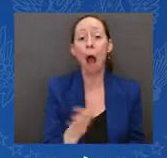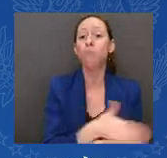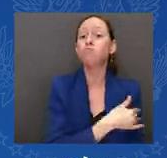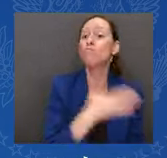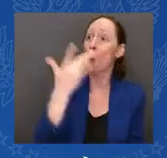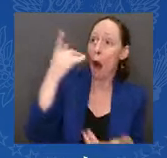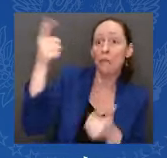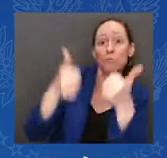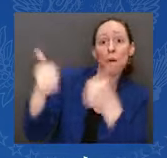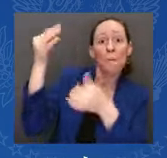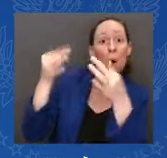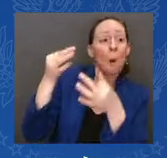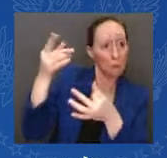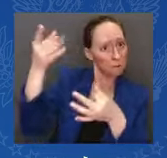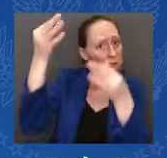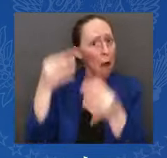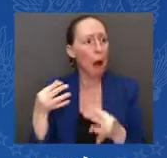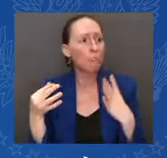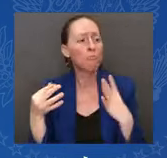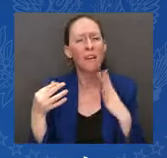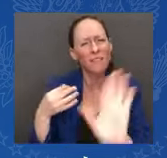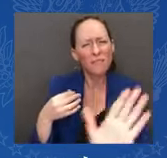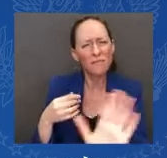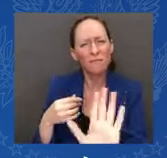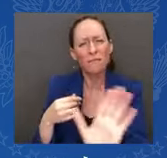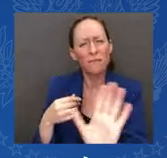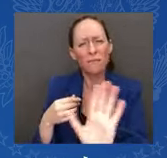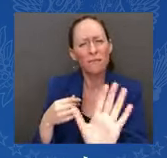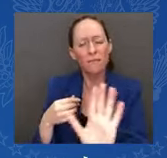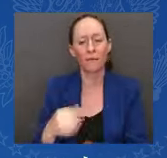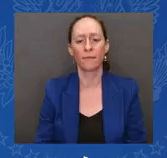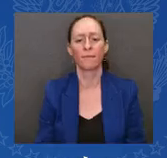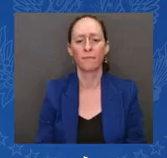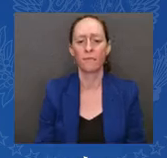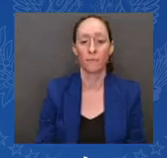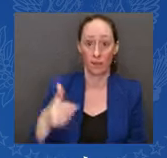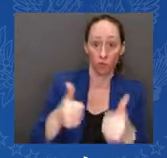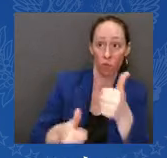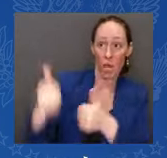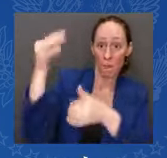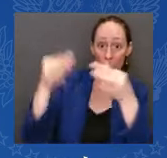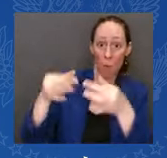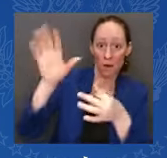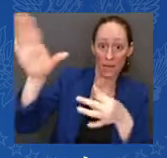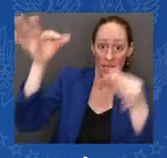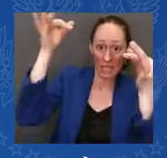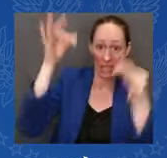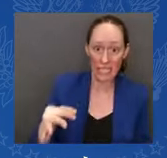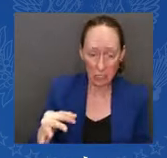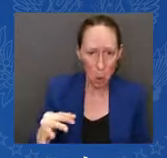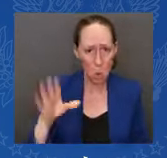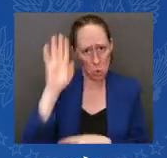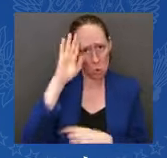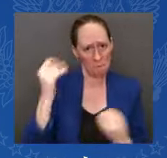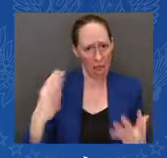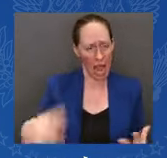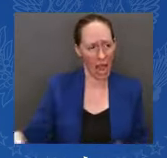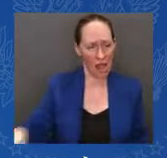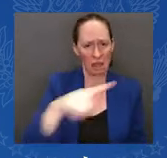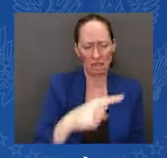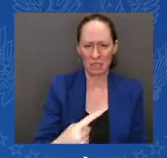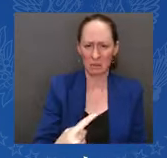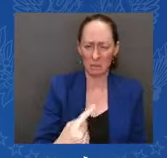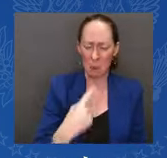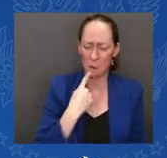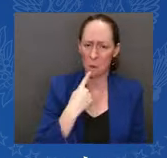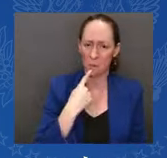including me. But we cannot let the decision be a permanent setback for the country. We need to keep an open door of opportunities.